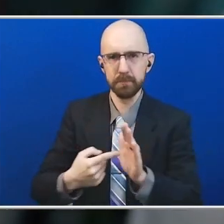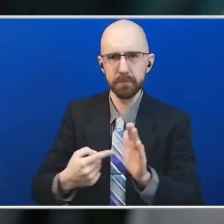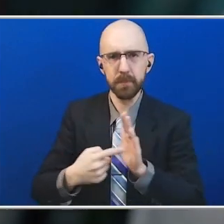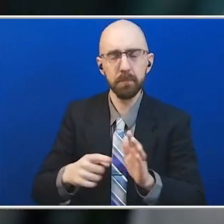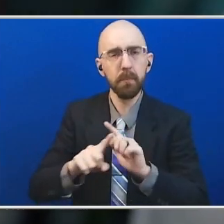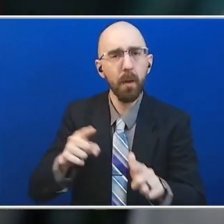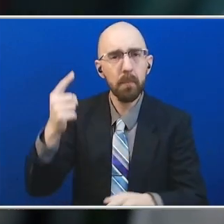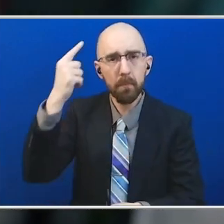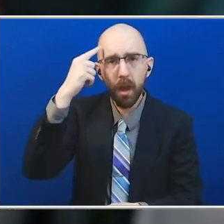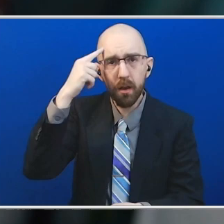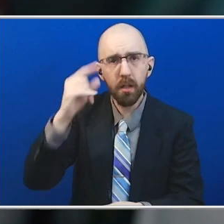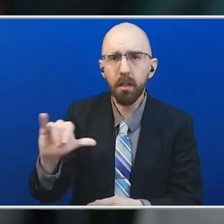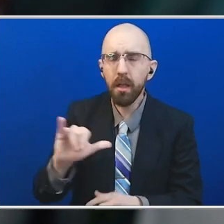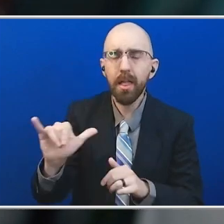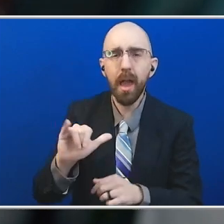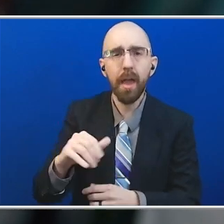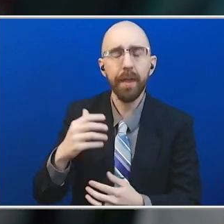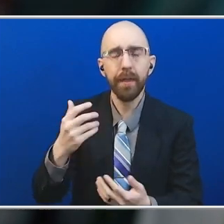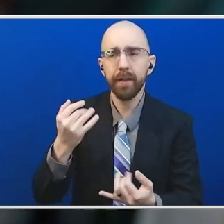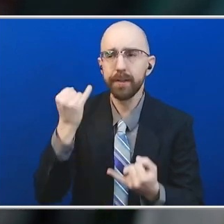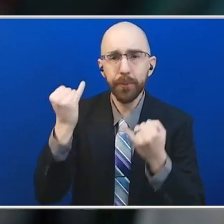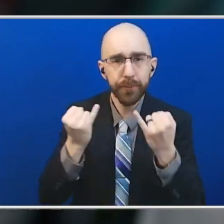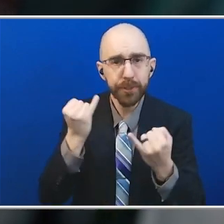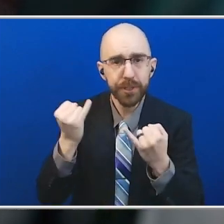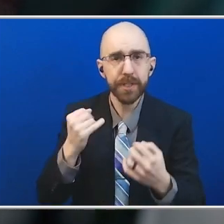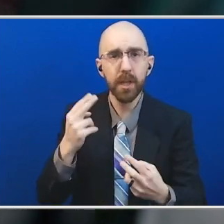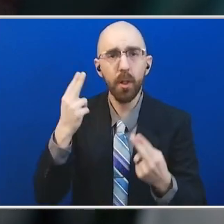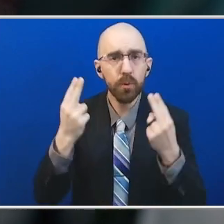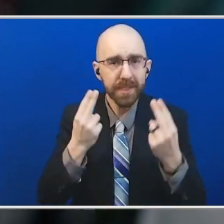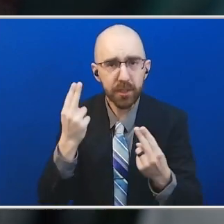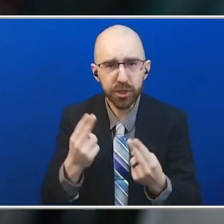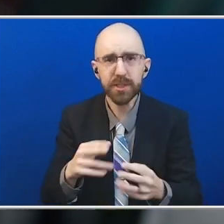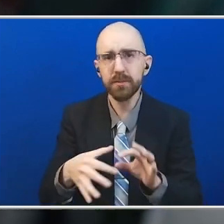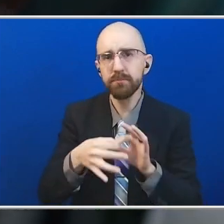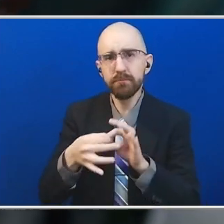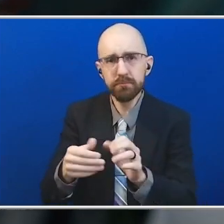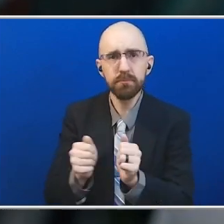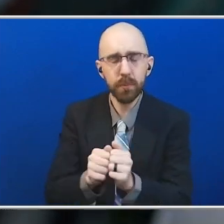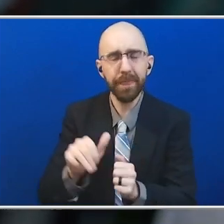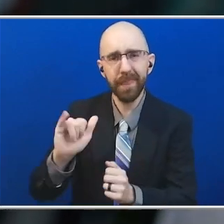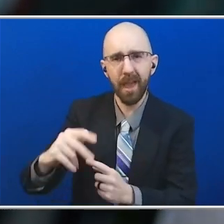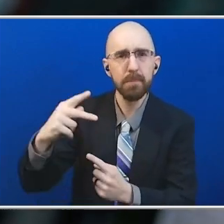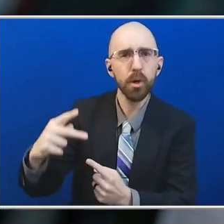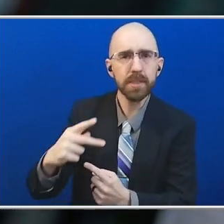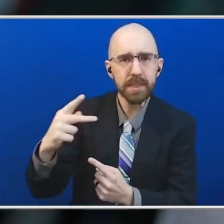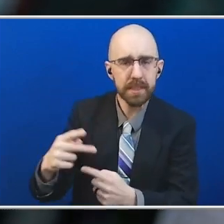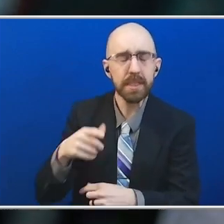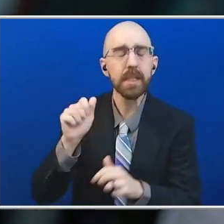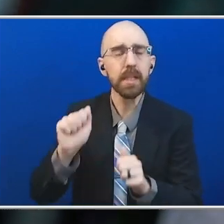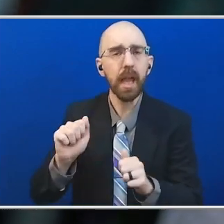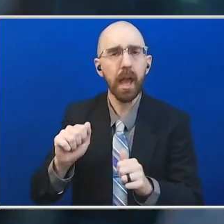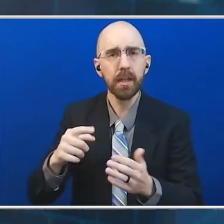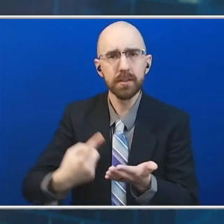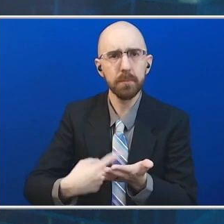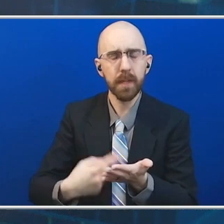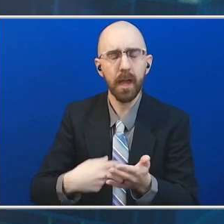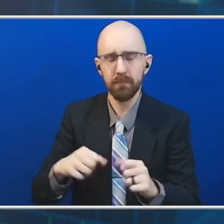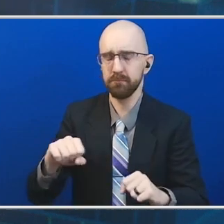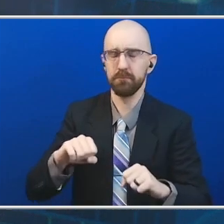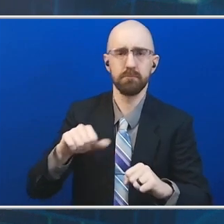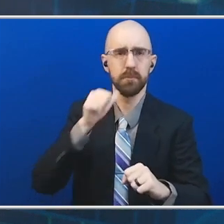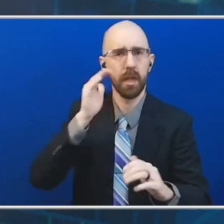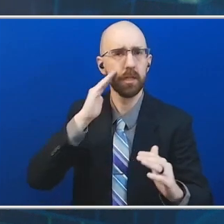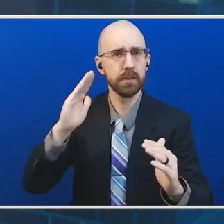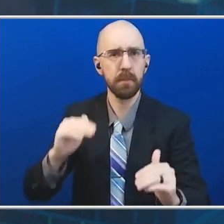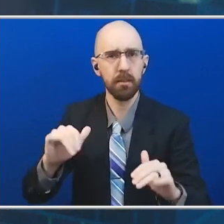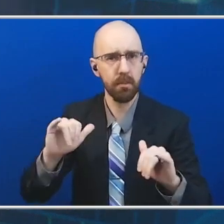like delusions and hallucinations related to Parkinson's, can catch patients by surprise. Today we're